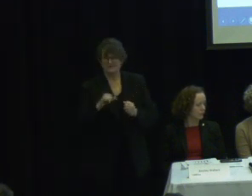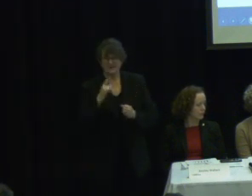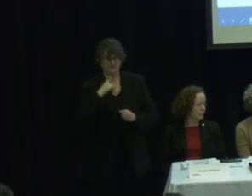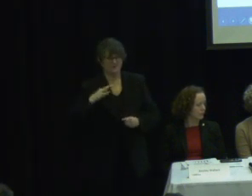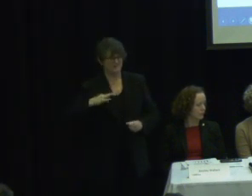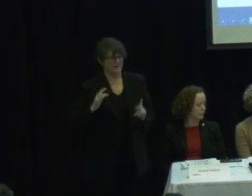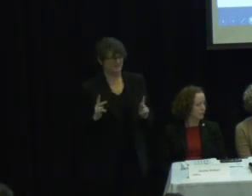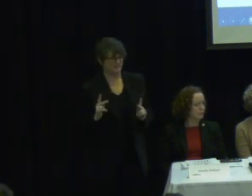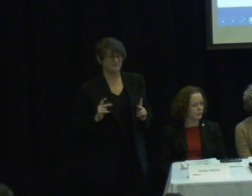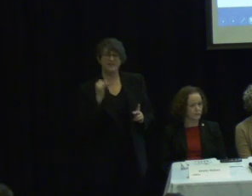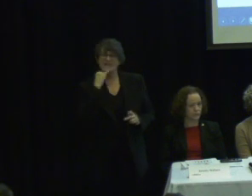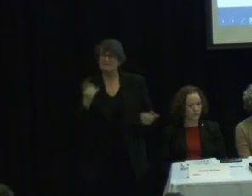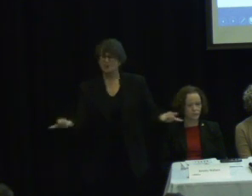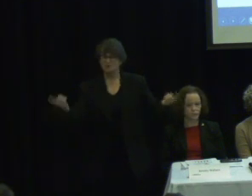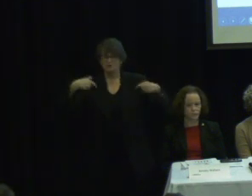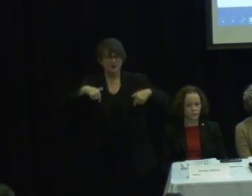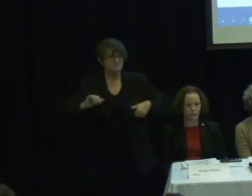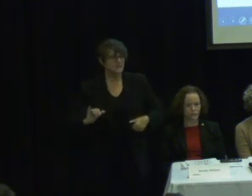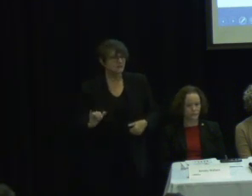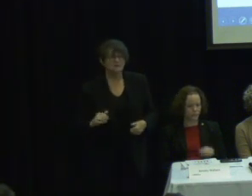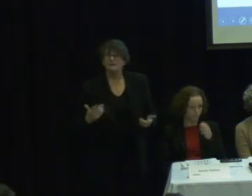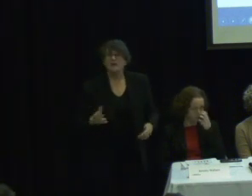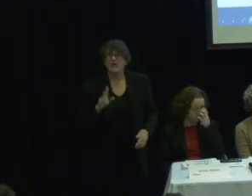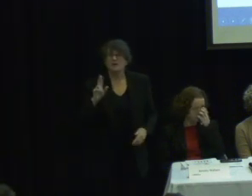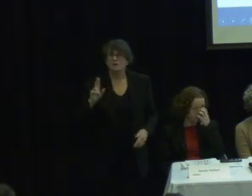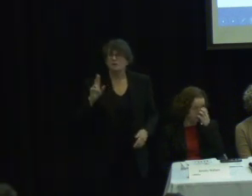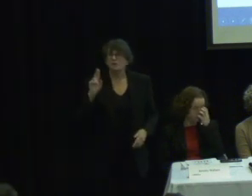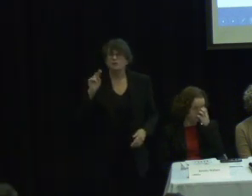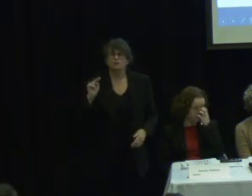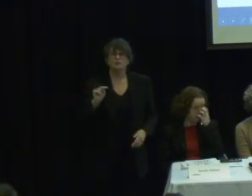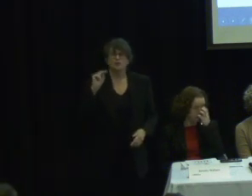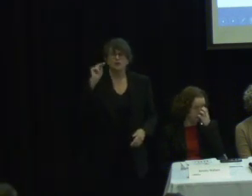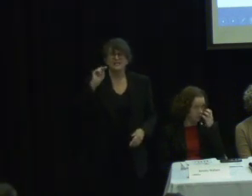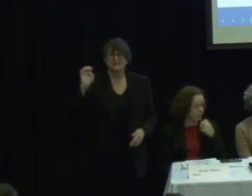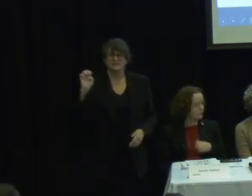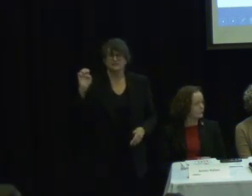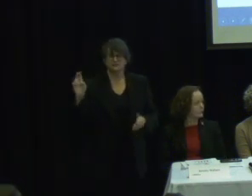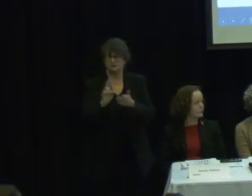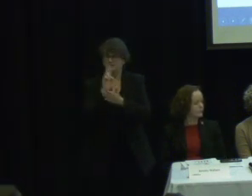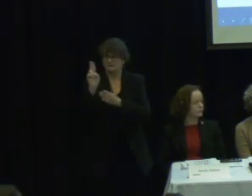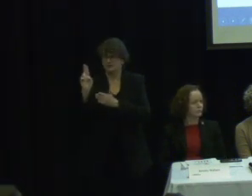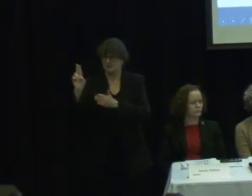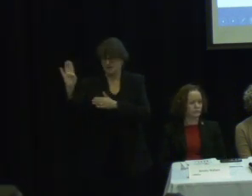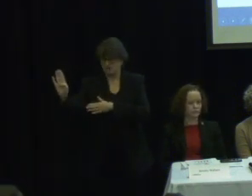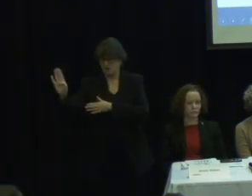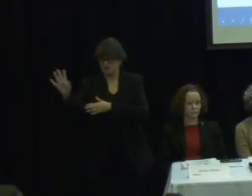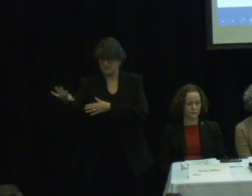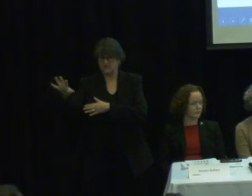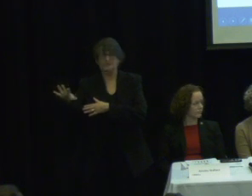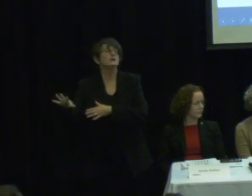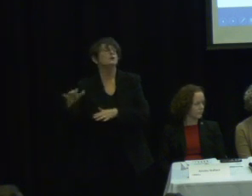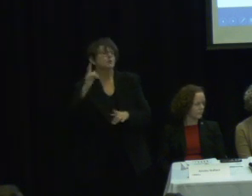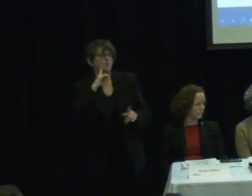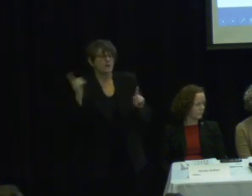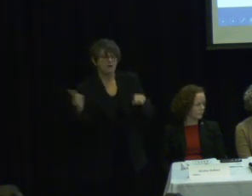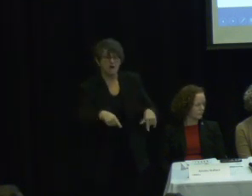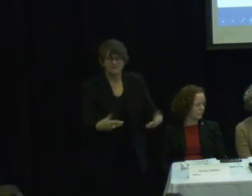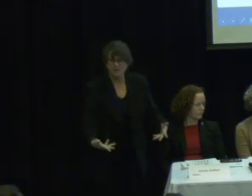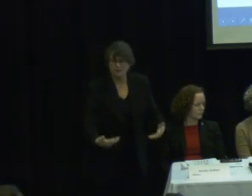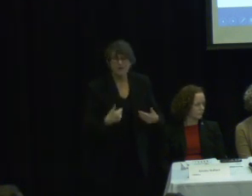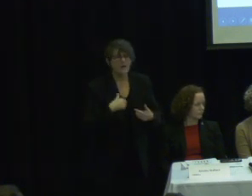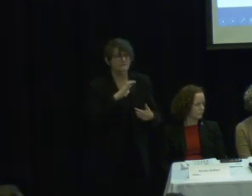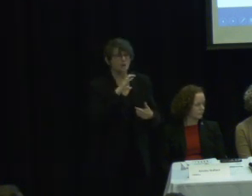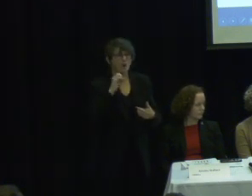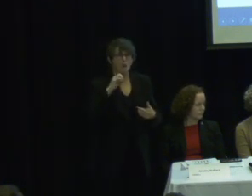If you come here, it's almost what Northeastern has done in the Boston area. If you come here, you go there, you'll have a co-op, you'll walk out